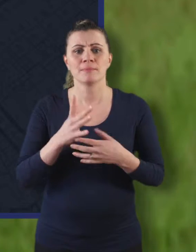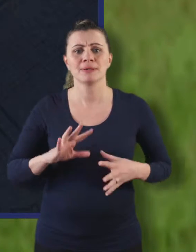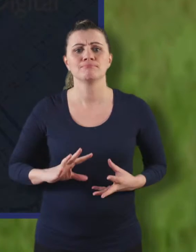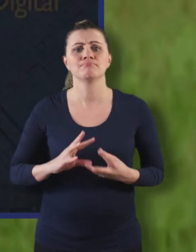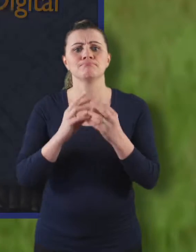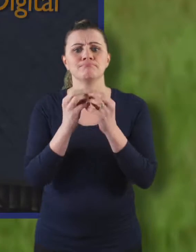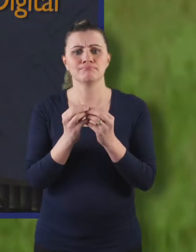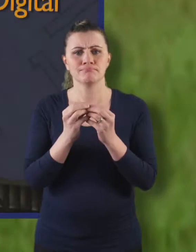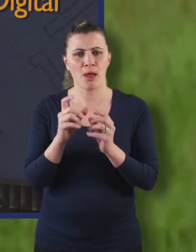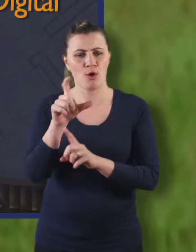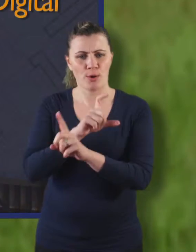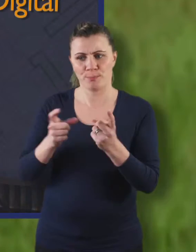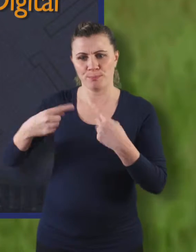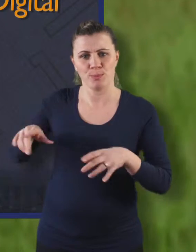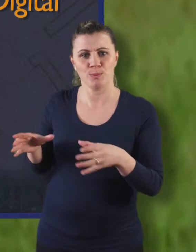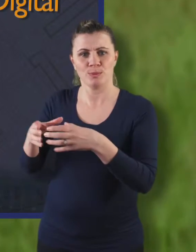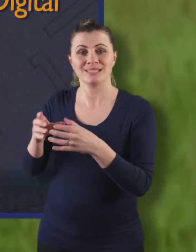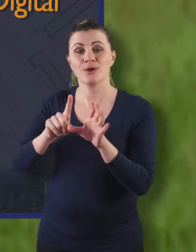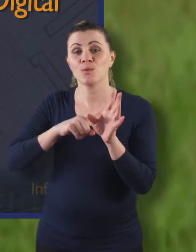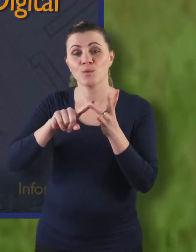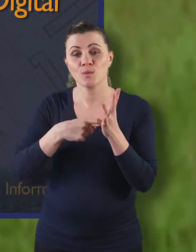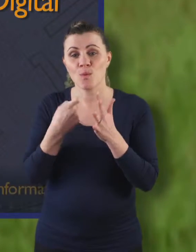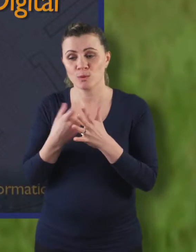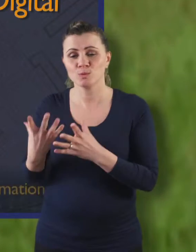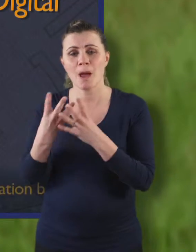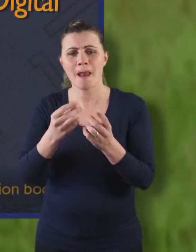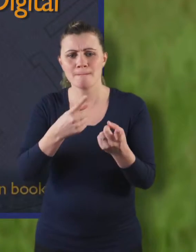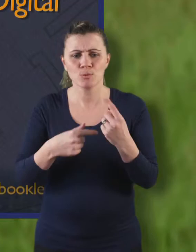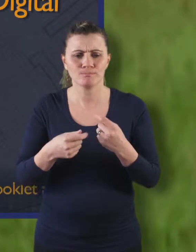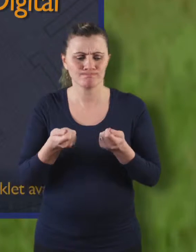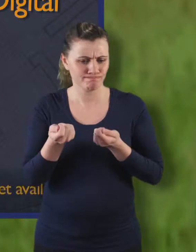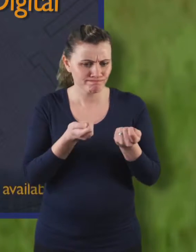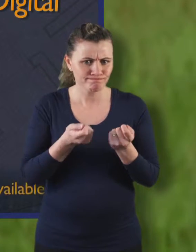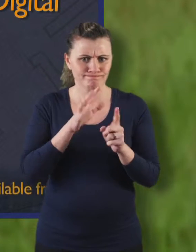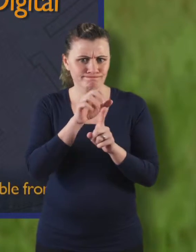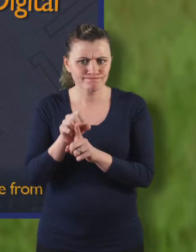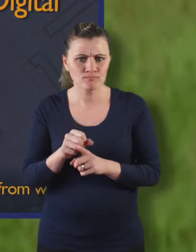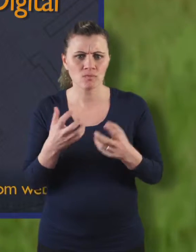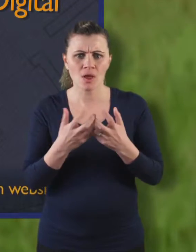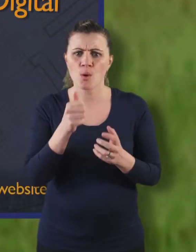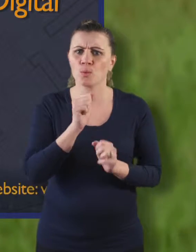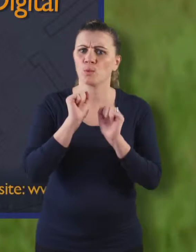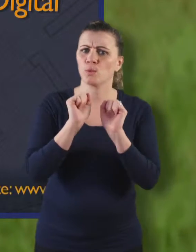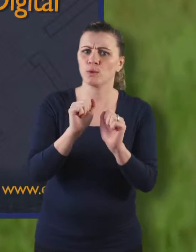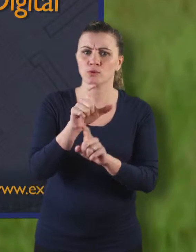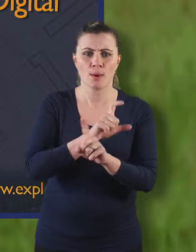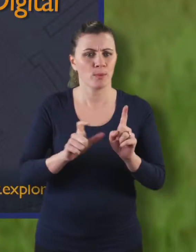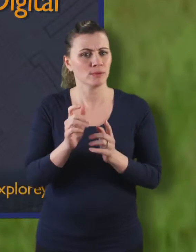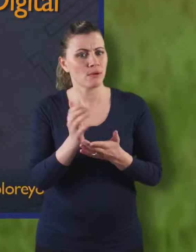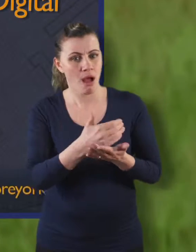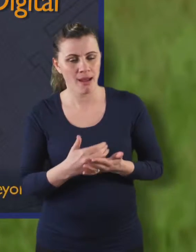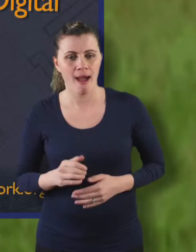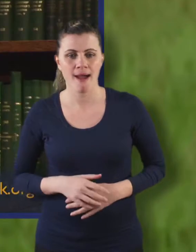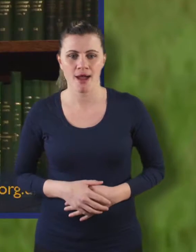Welcome to Explore York Libraries and Archives. This film has been created by community groups in York to help you identify, manage and use your